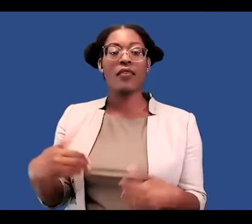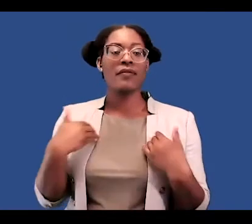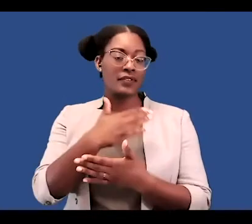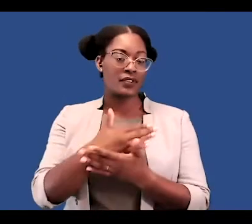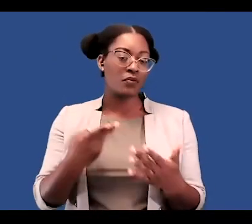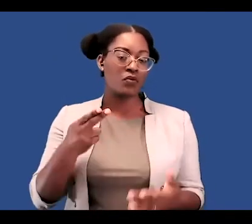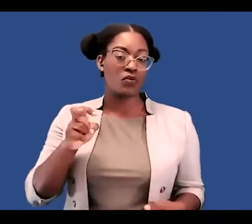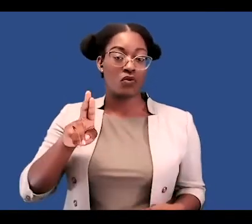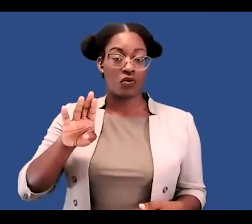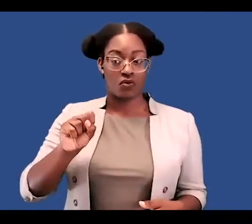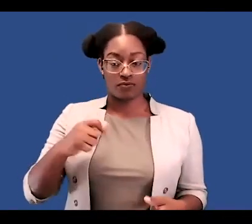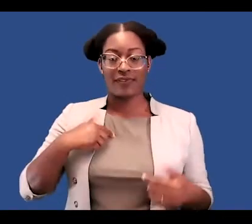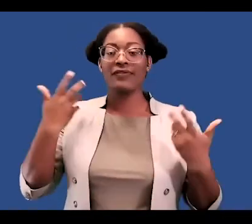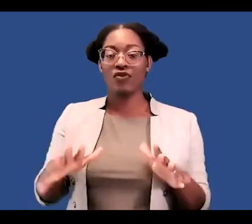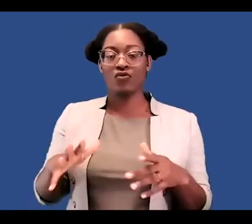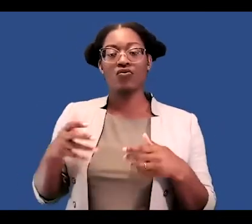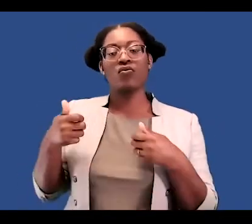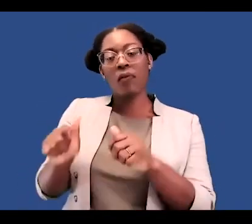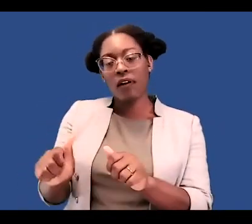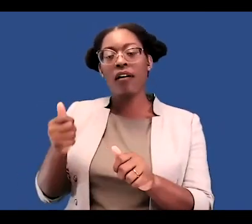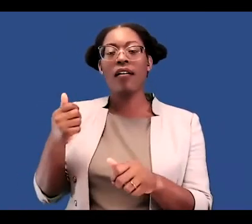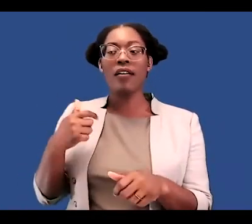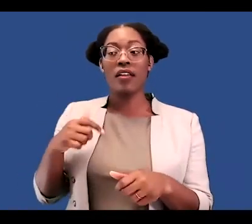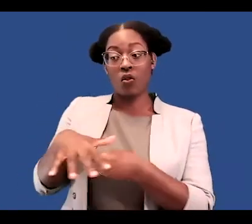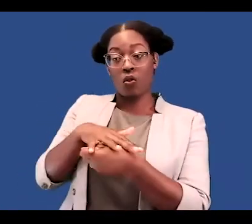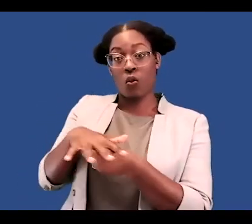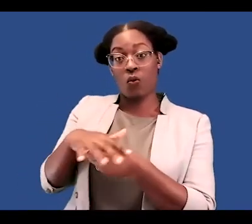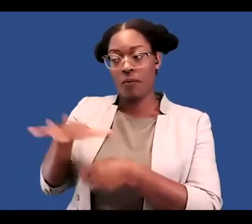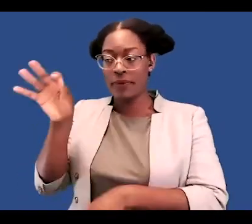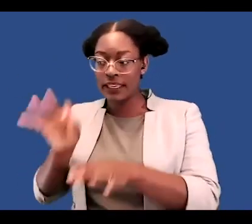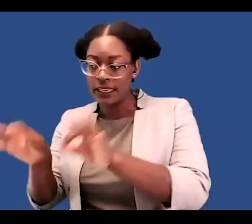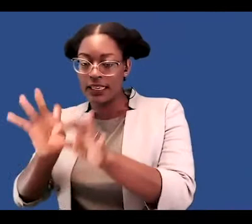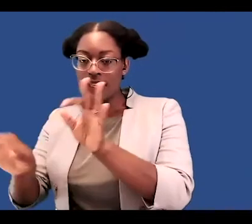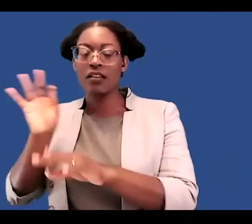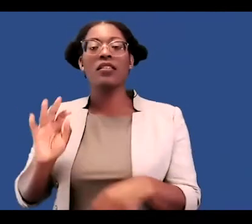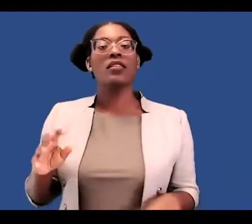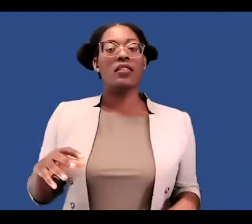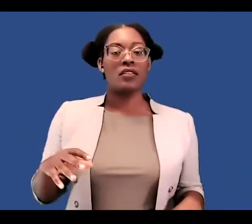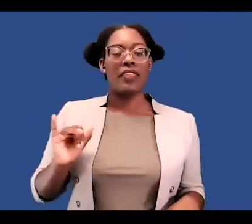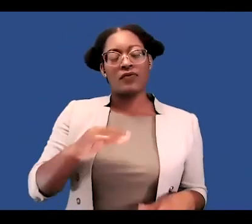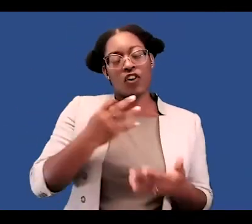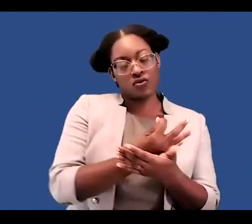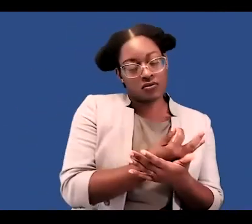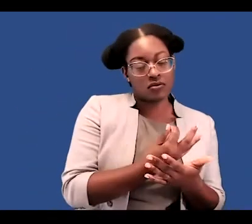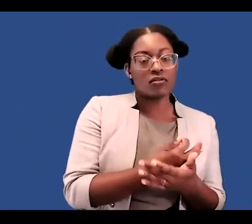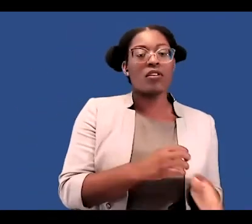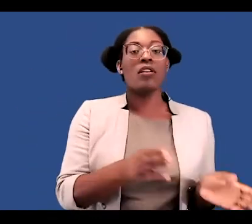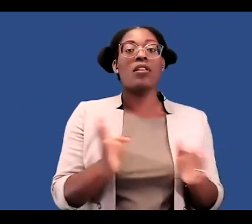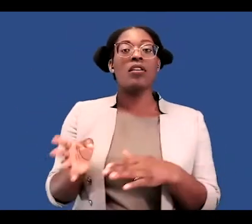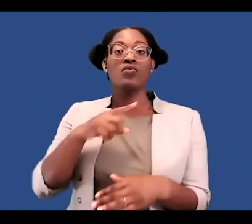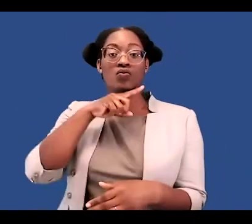I've dried or sourced locally. And so your dried tea blends typically